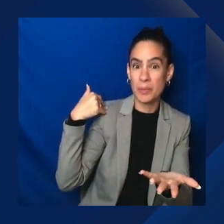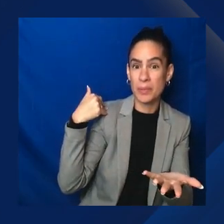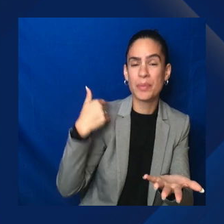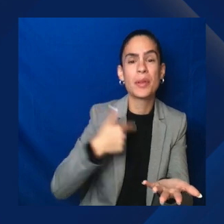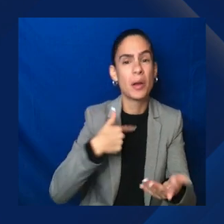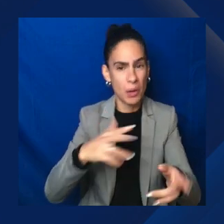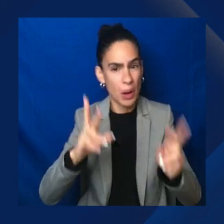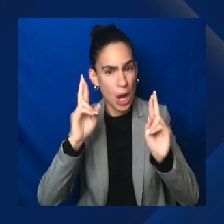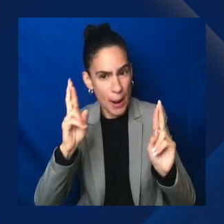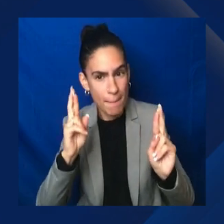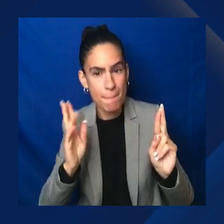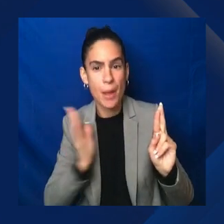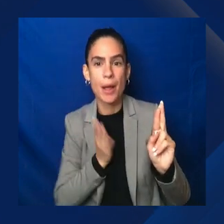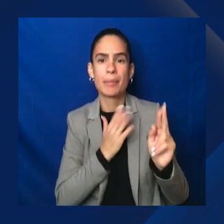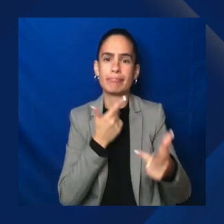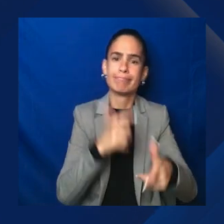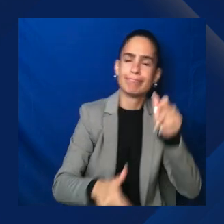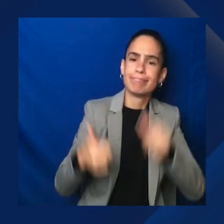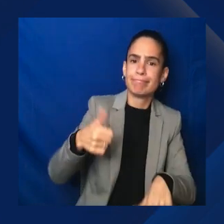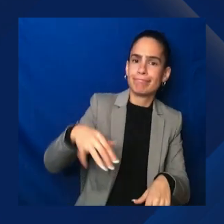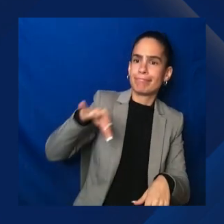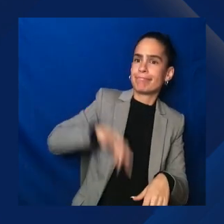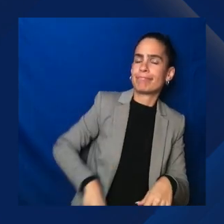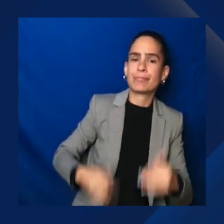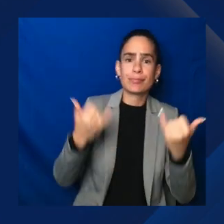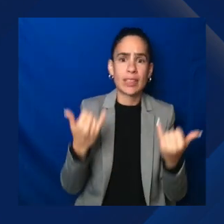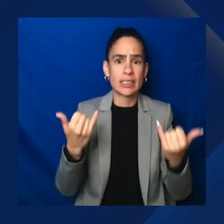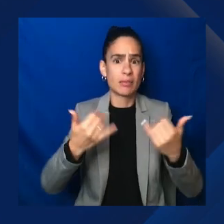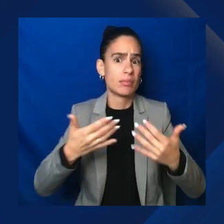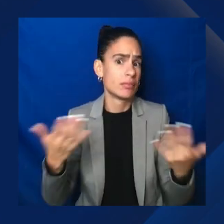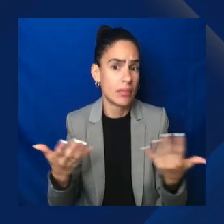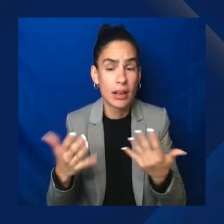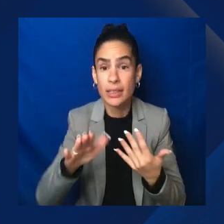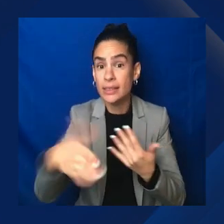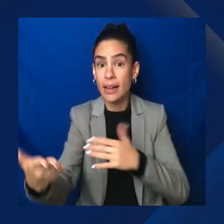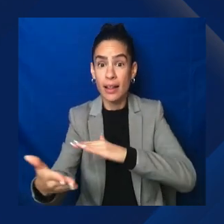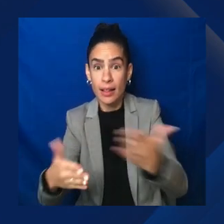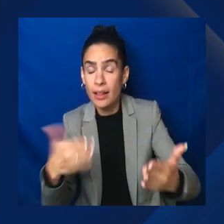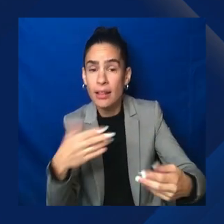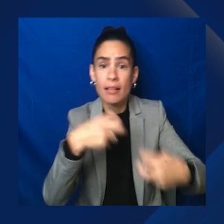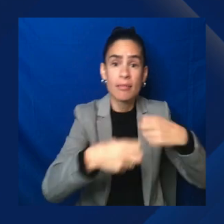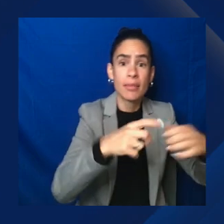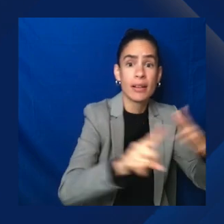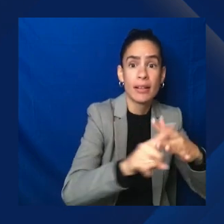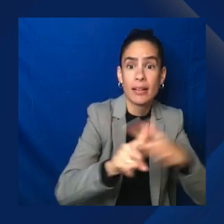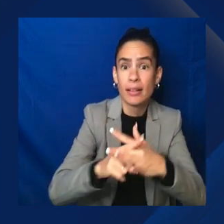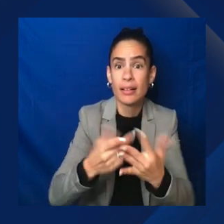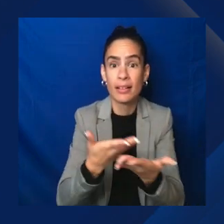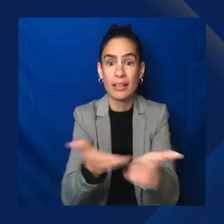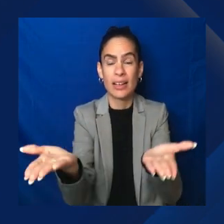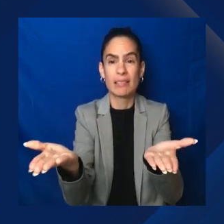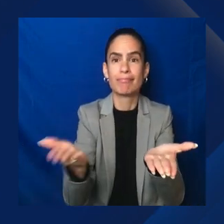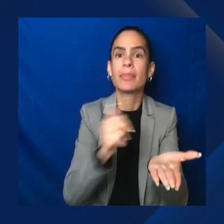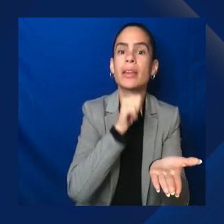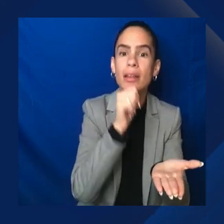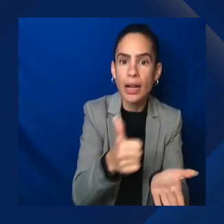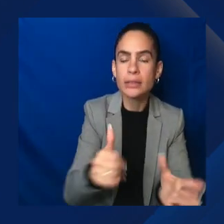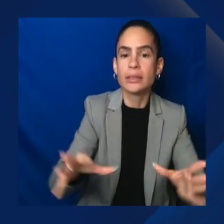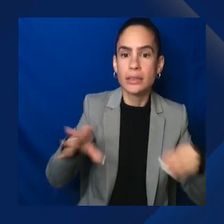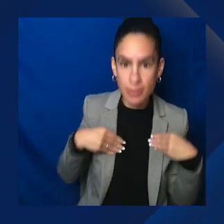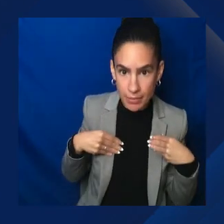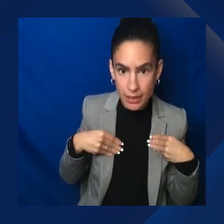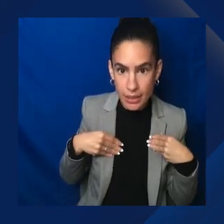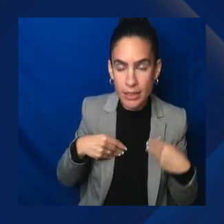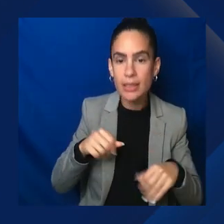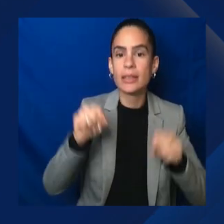this. These deaths and complications are not only unacceptable, they are largely preventable.